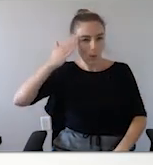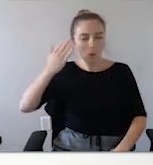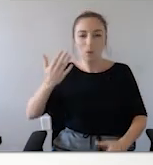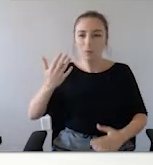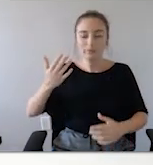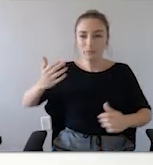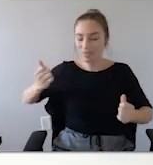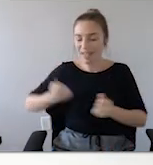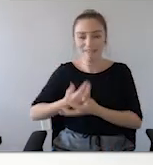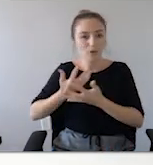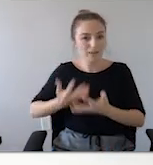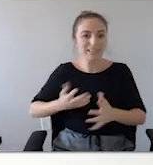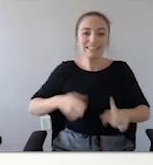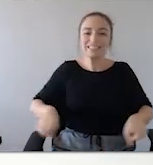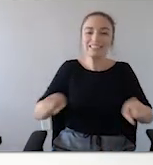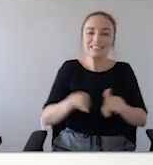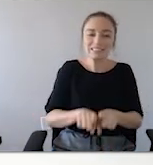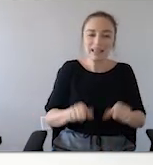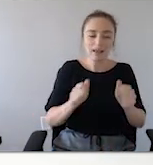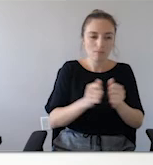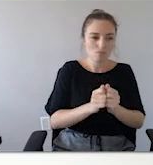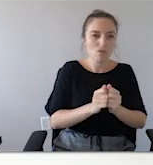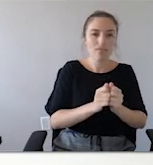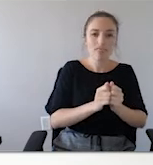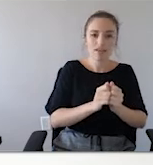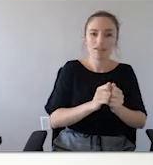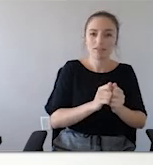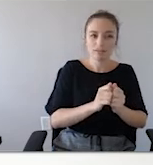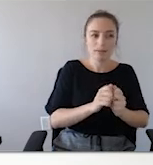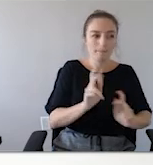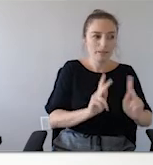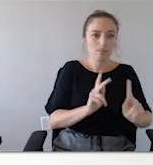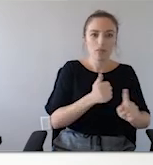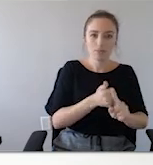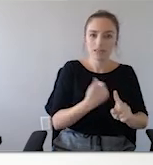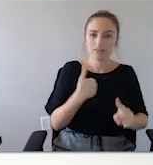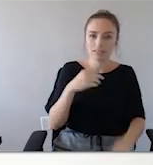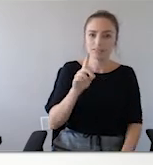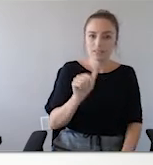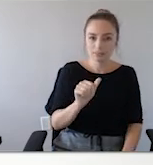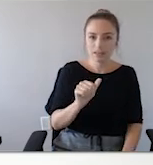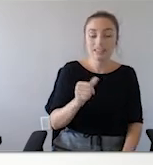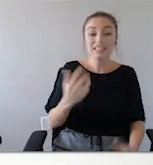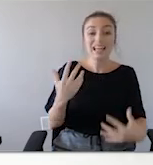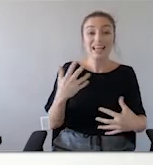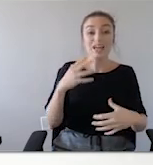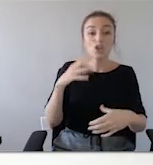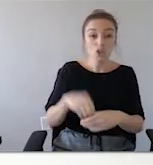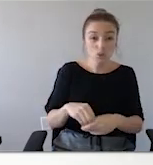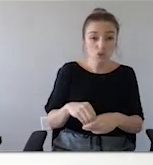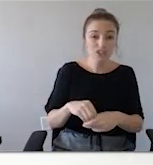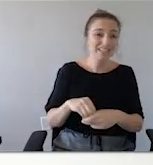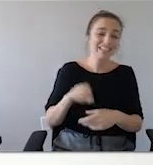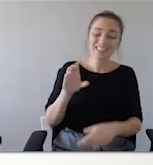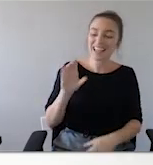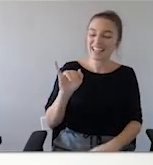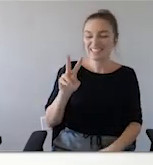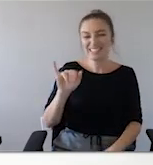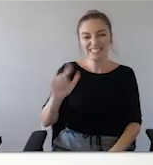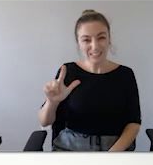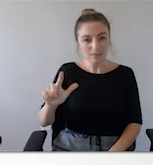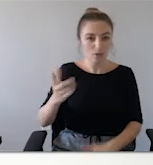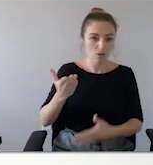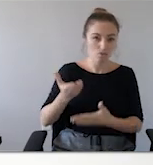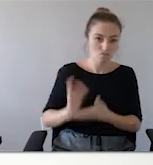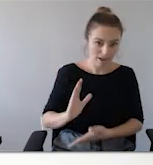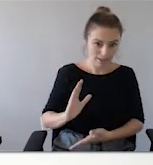Inclusion is a civil right. It just is. And sometimes I have to remind school teams that it is a